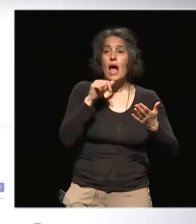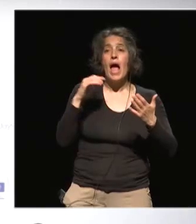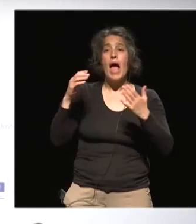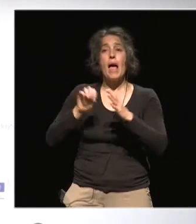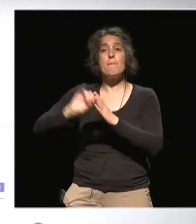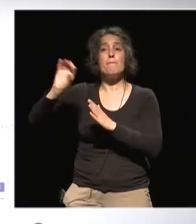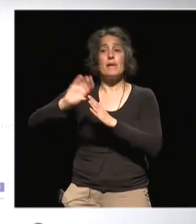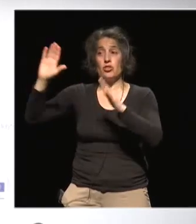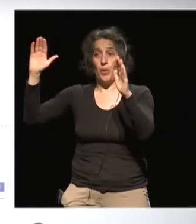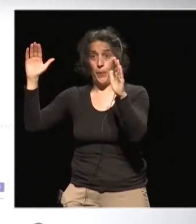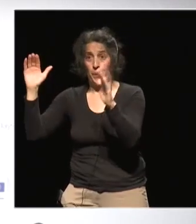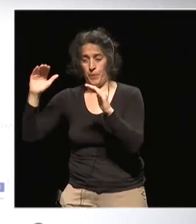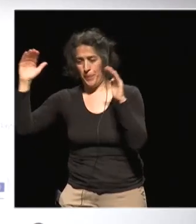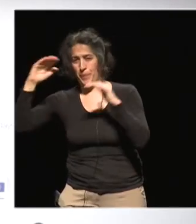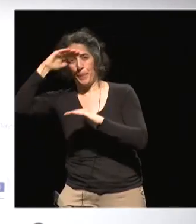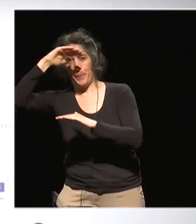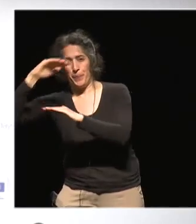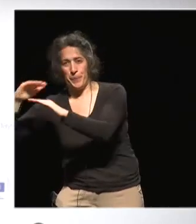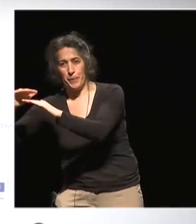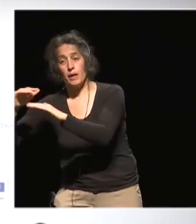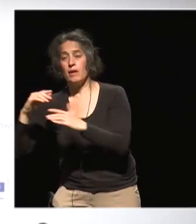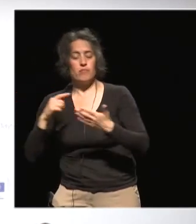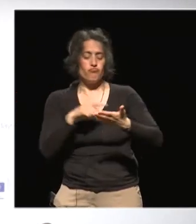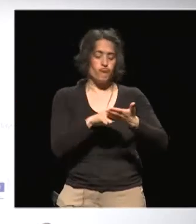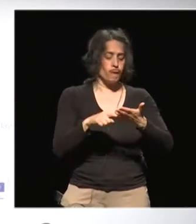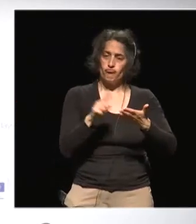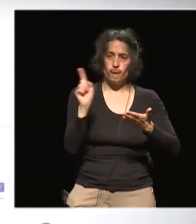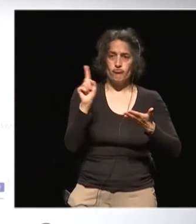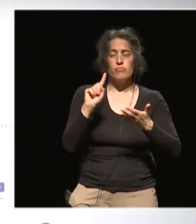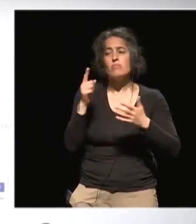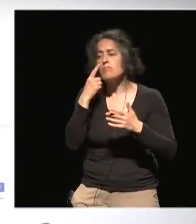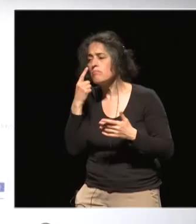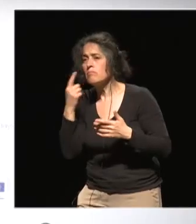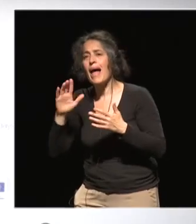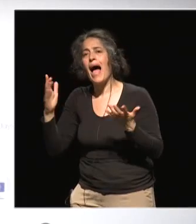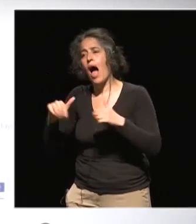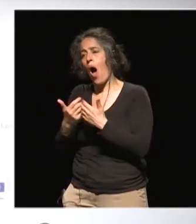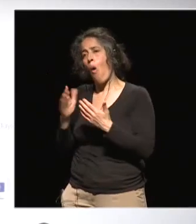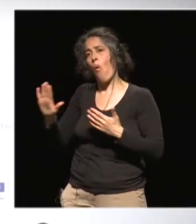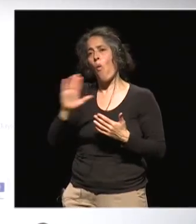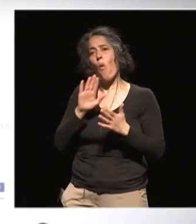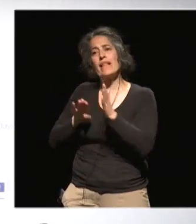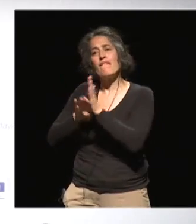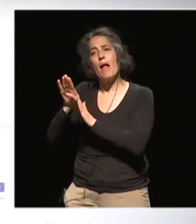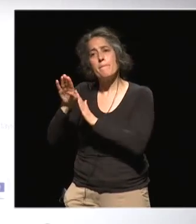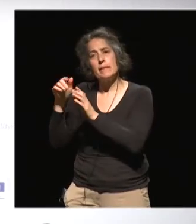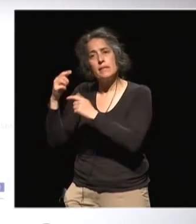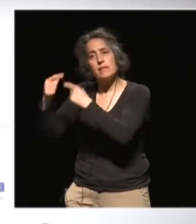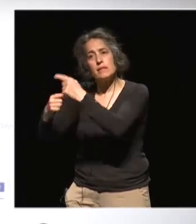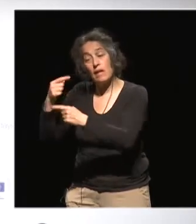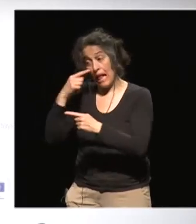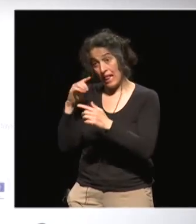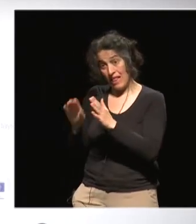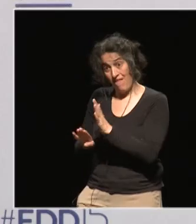reduction. If any, in any case, it would be conditional to the kind of development support they get from the